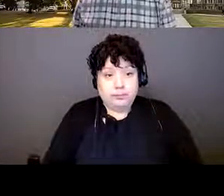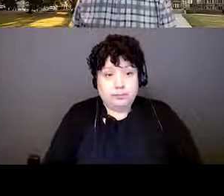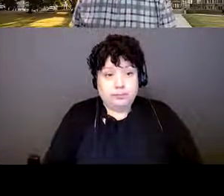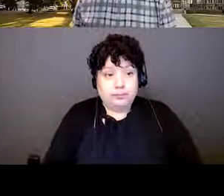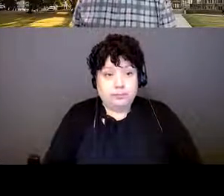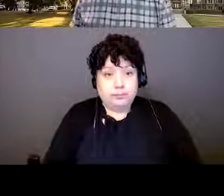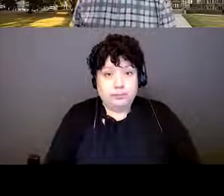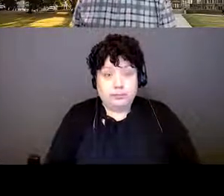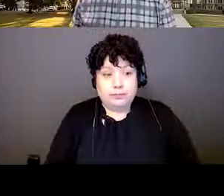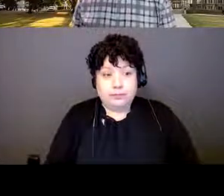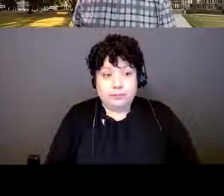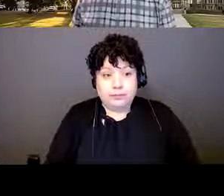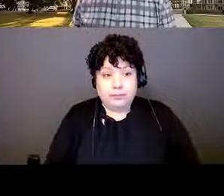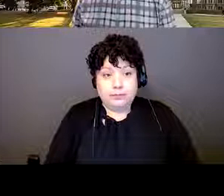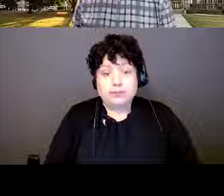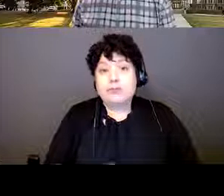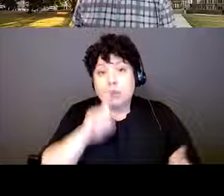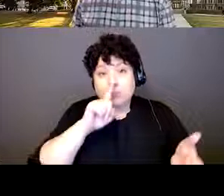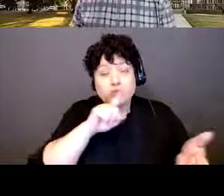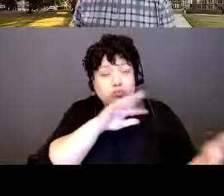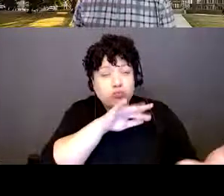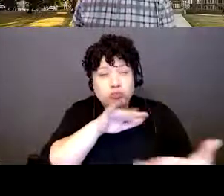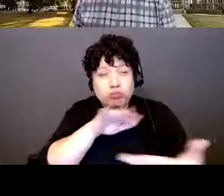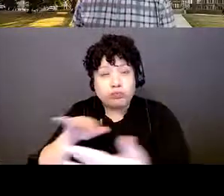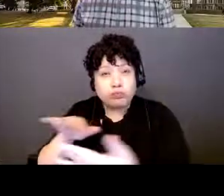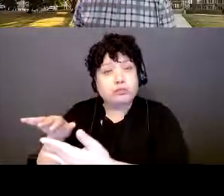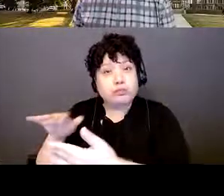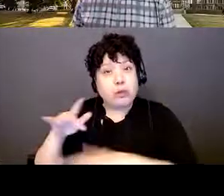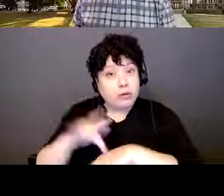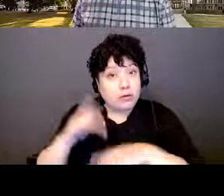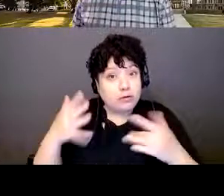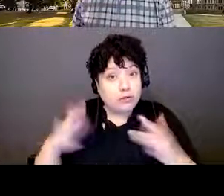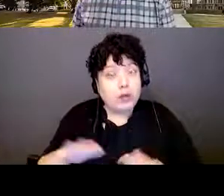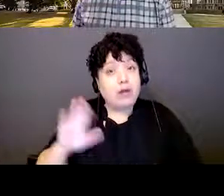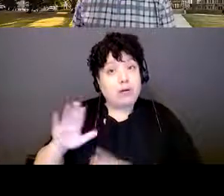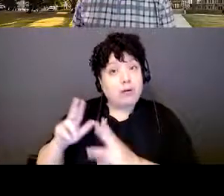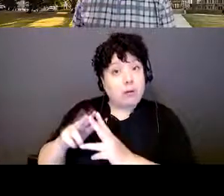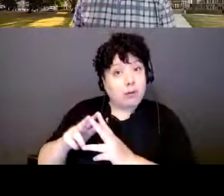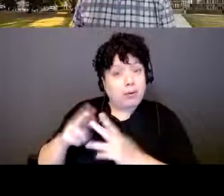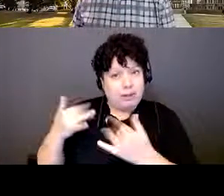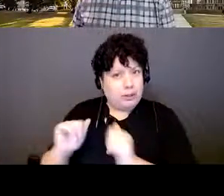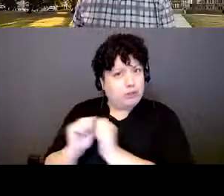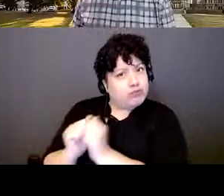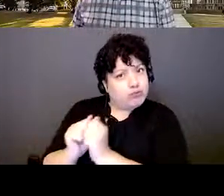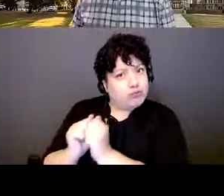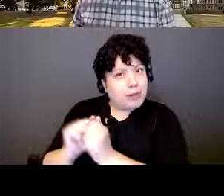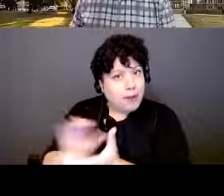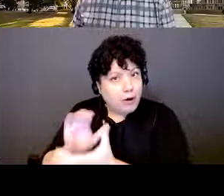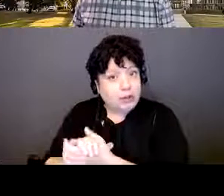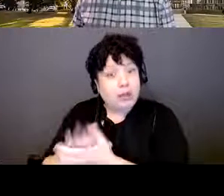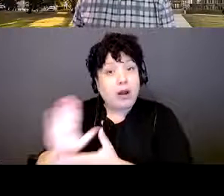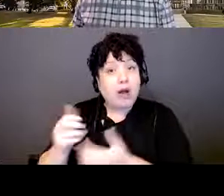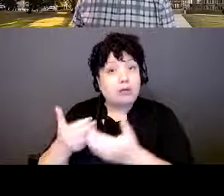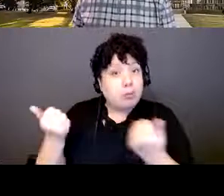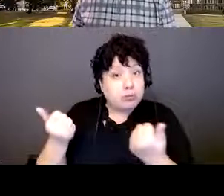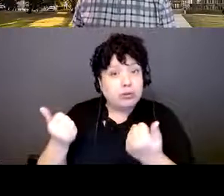Of the research that has been done, couples are often in intact marriages, so separation is not usually a